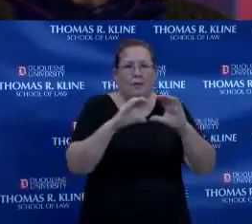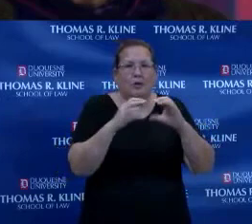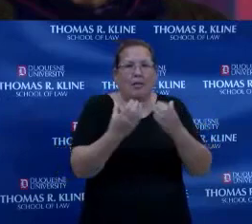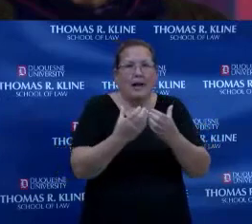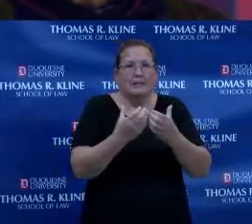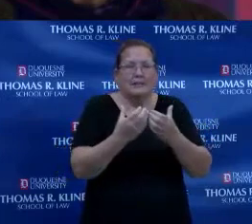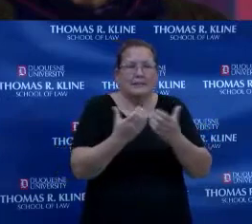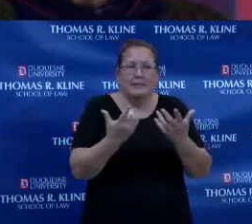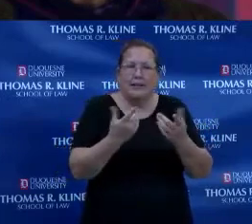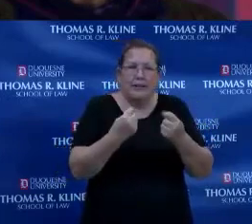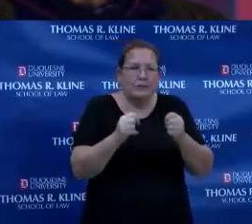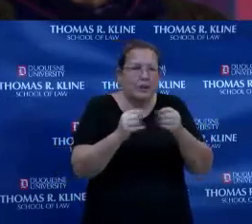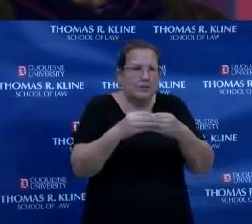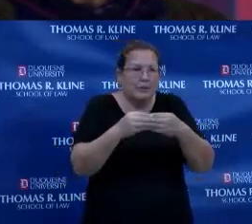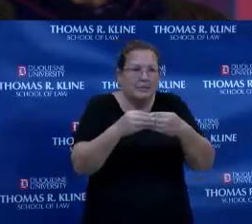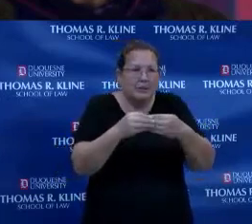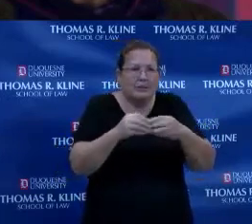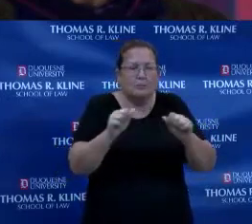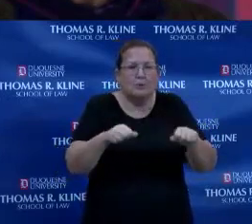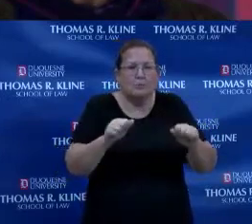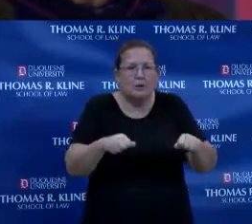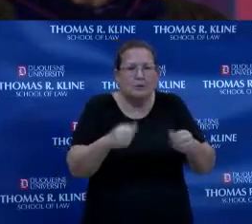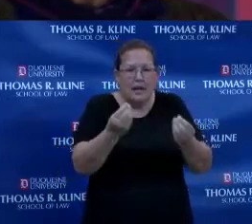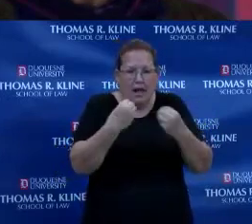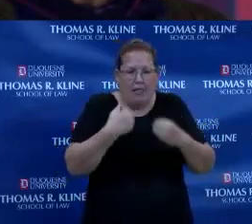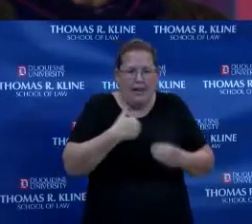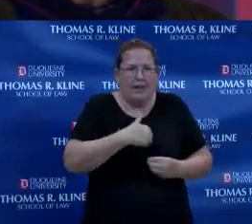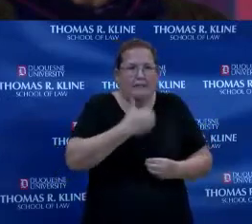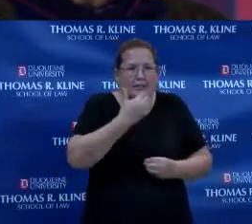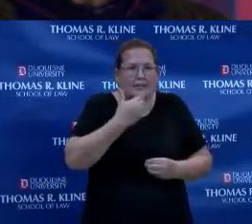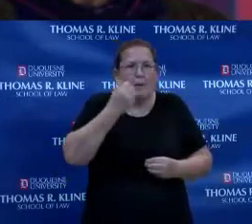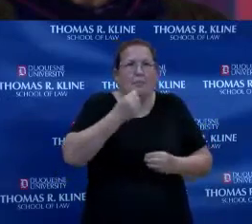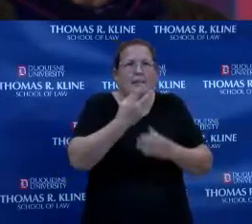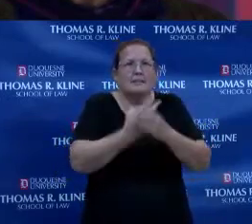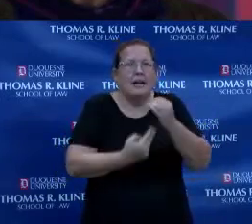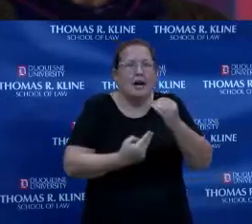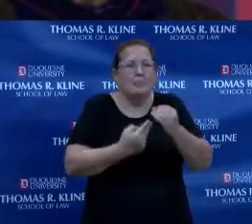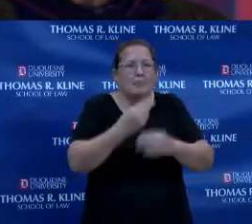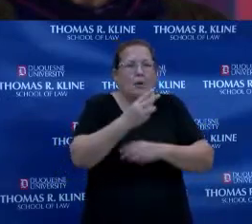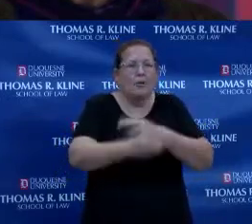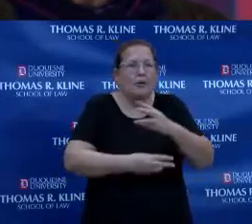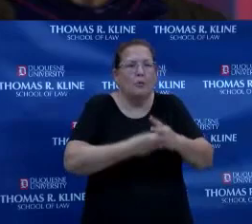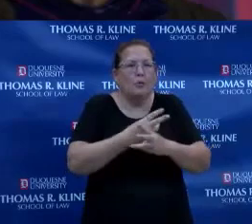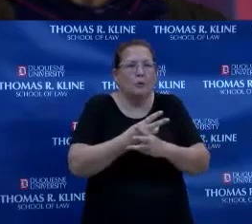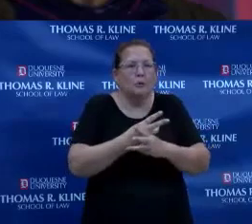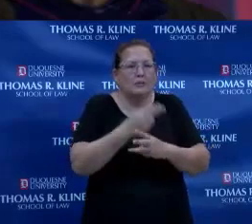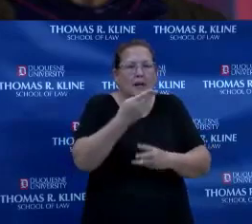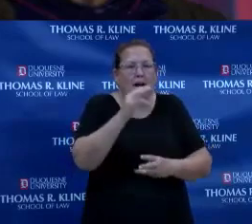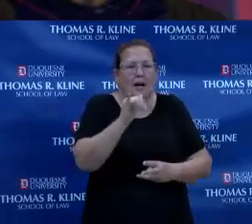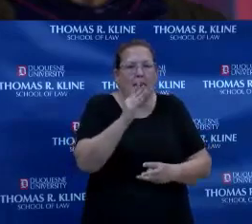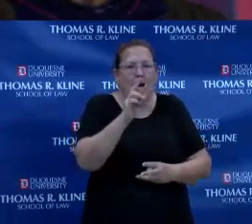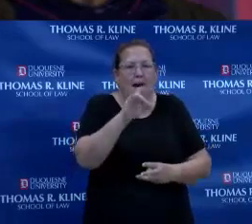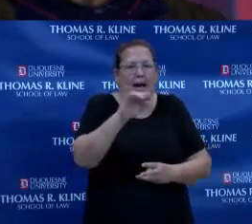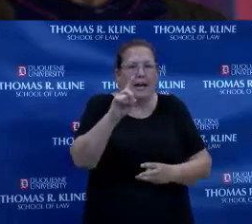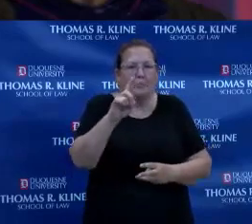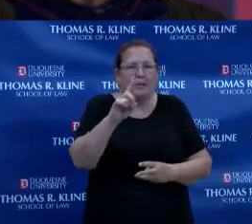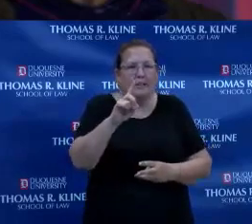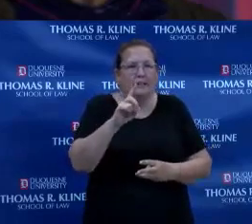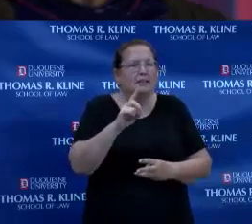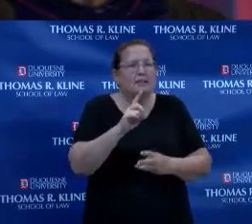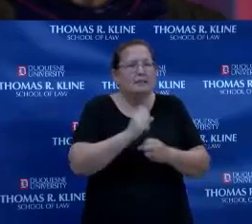as possible, they gave us the best of both worlds, a hybrid option. And so the semester